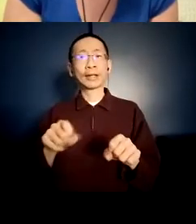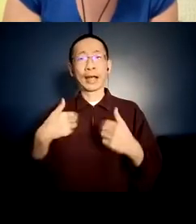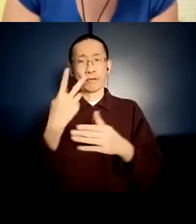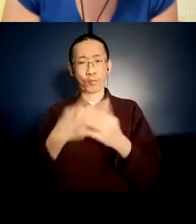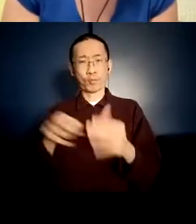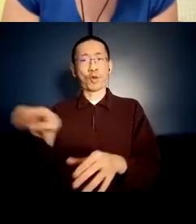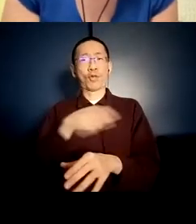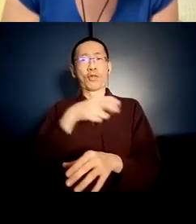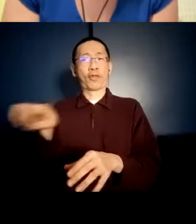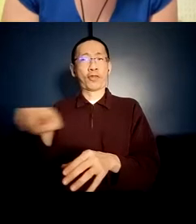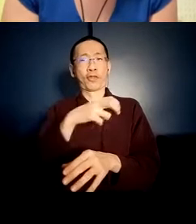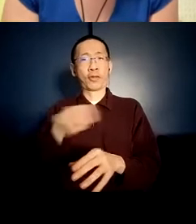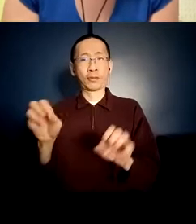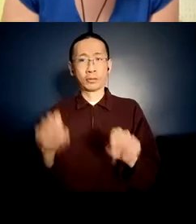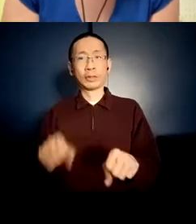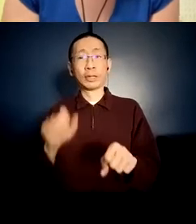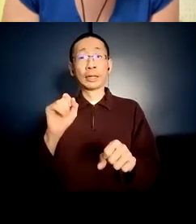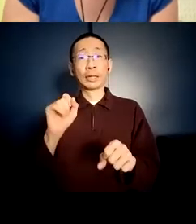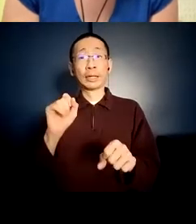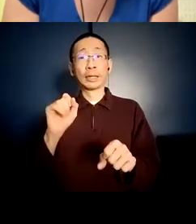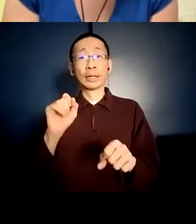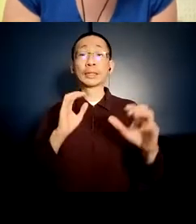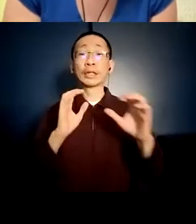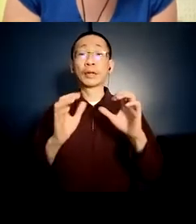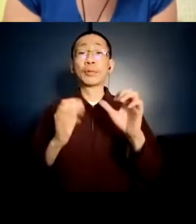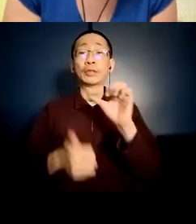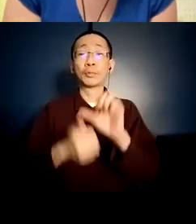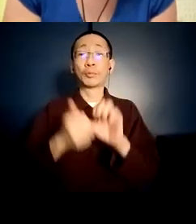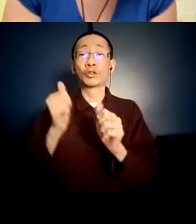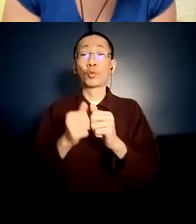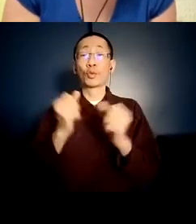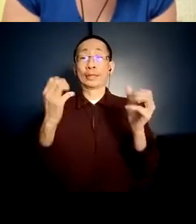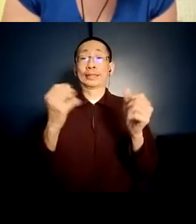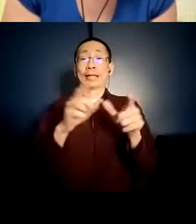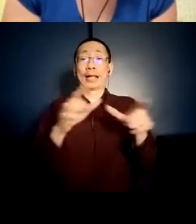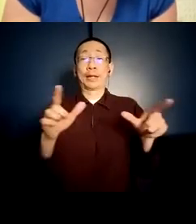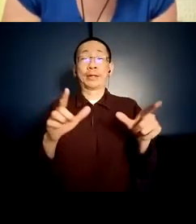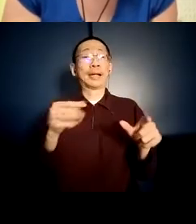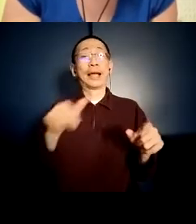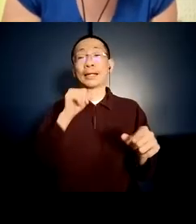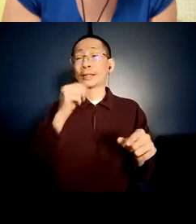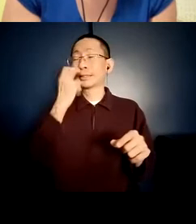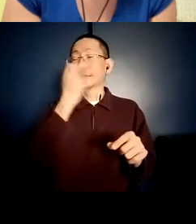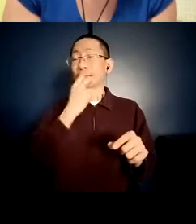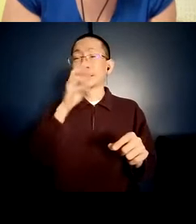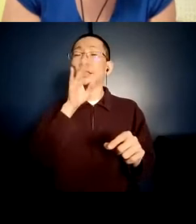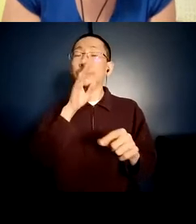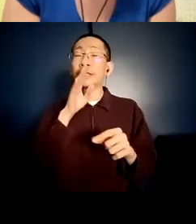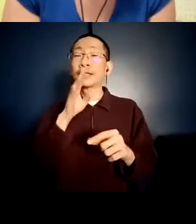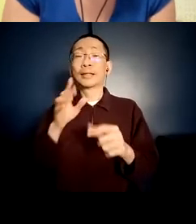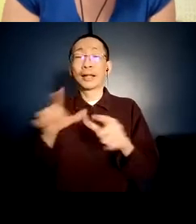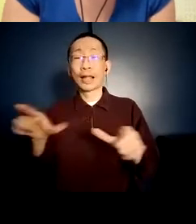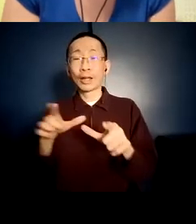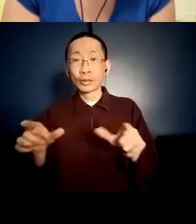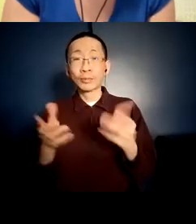both. And even if a person communicates primarily in a sign language and doesn't speak a spoken language, they might